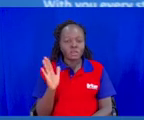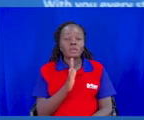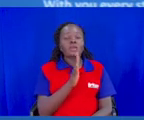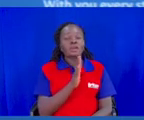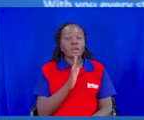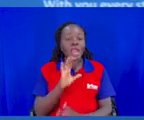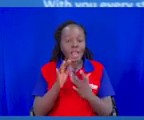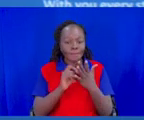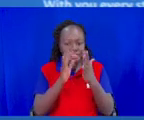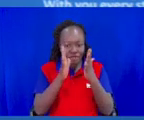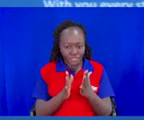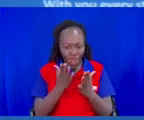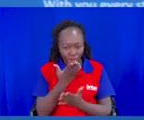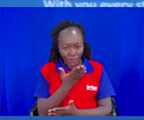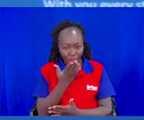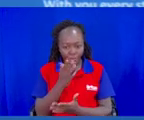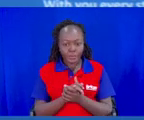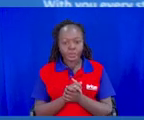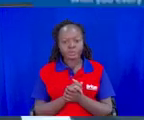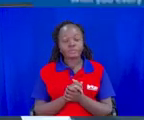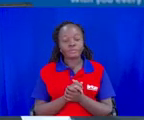company secretary.